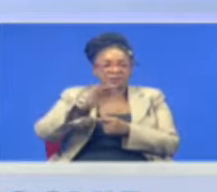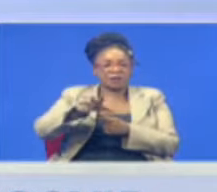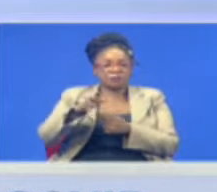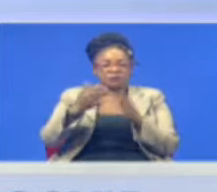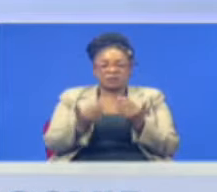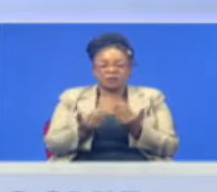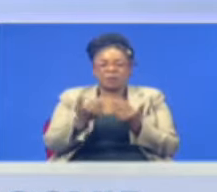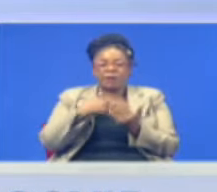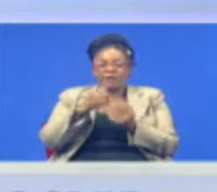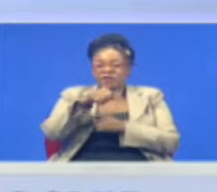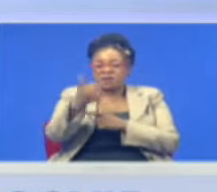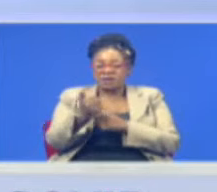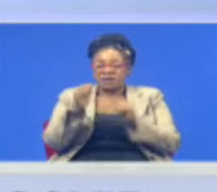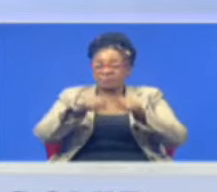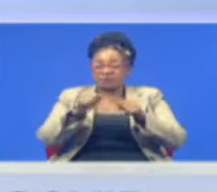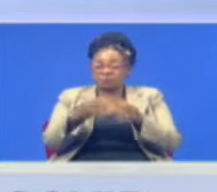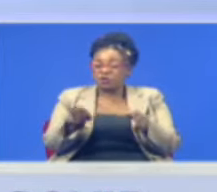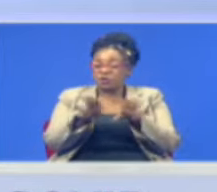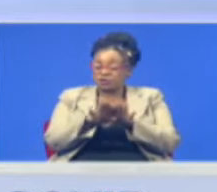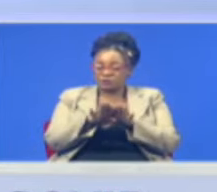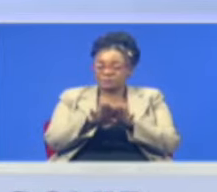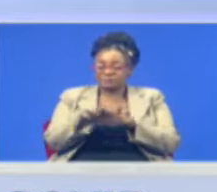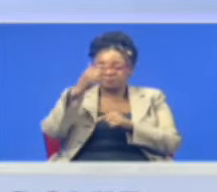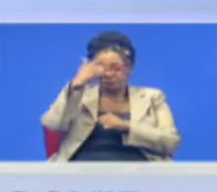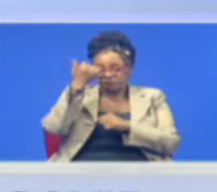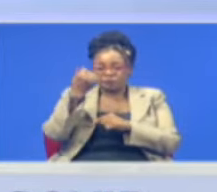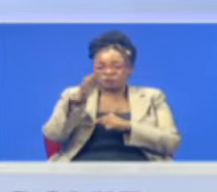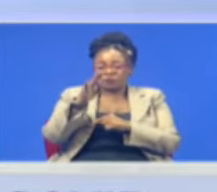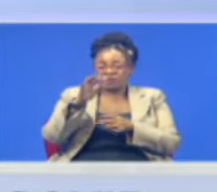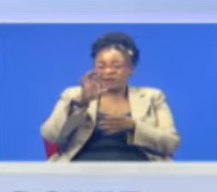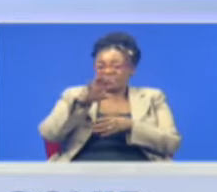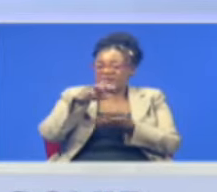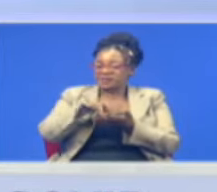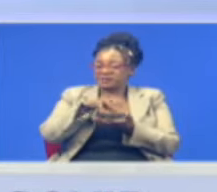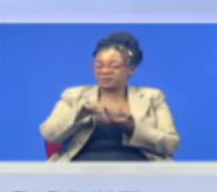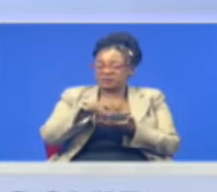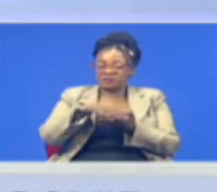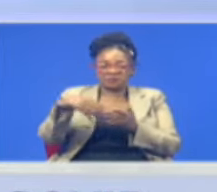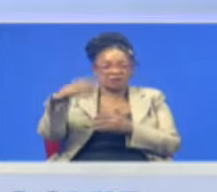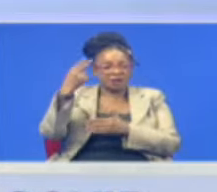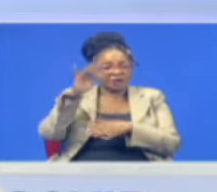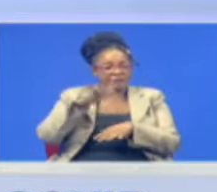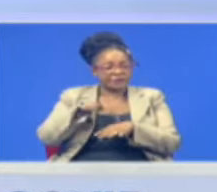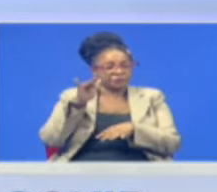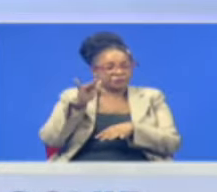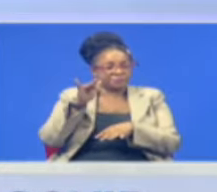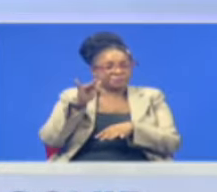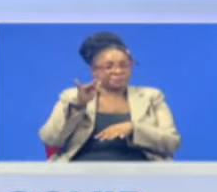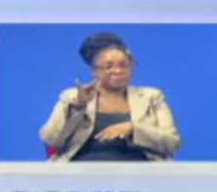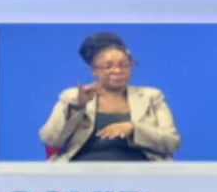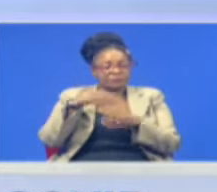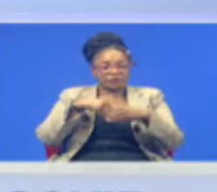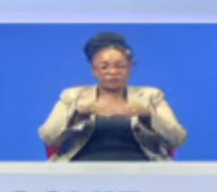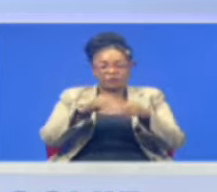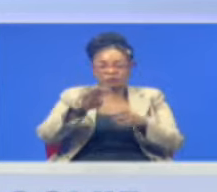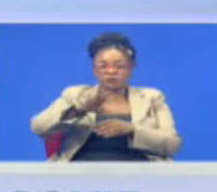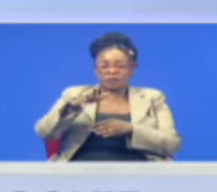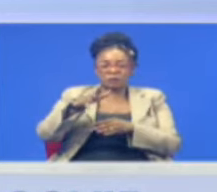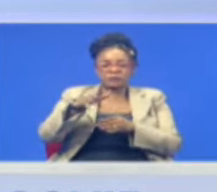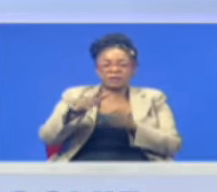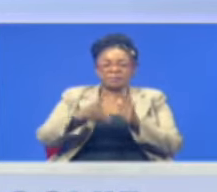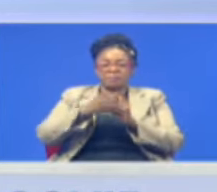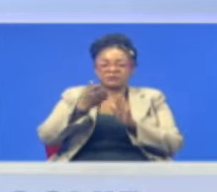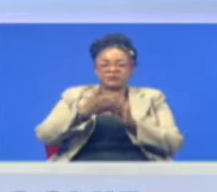at another possible lockdown due to the spike in cases of COVID-19 infections. According to the county's Emergency